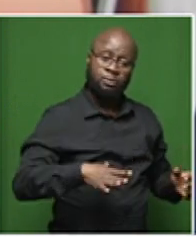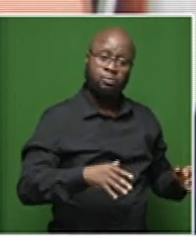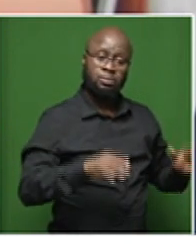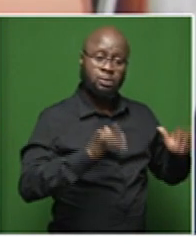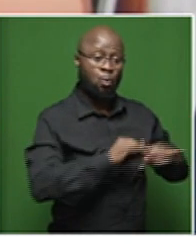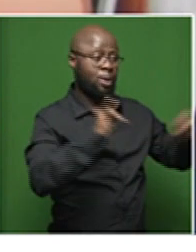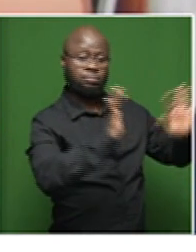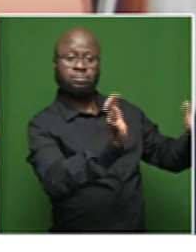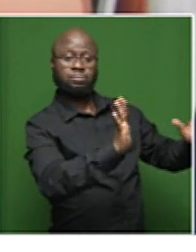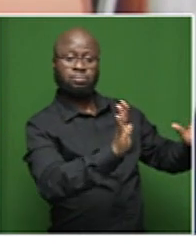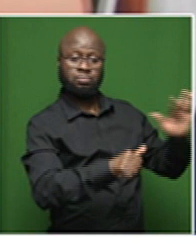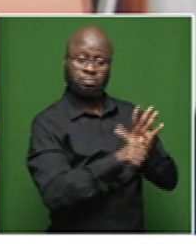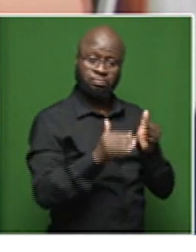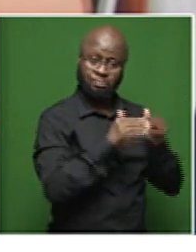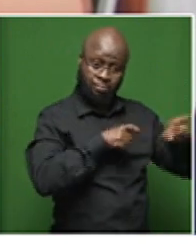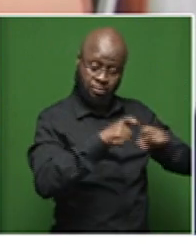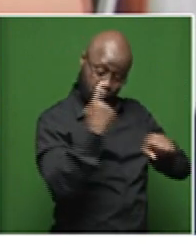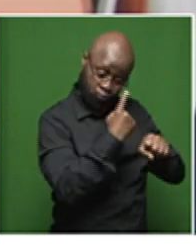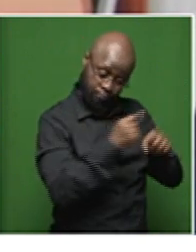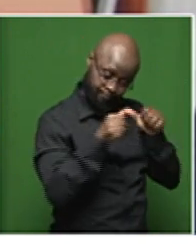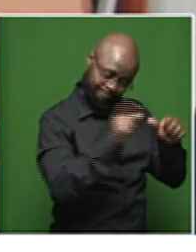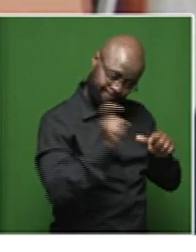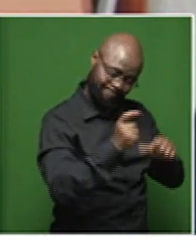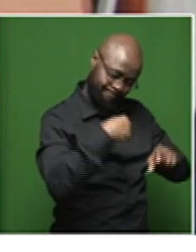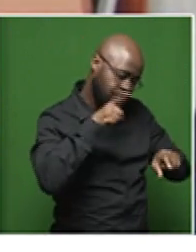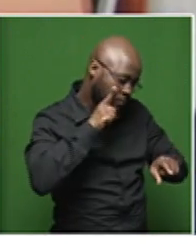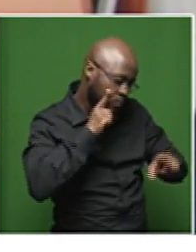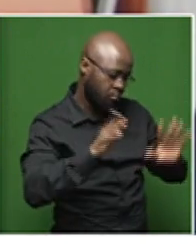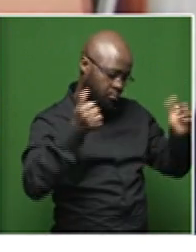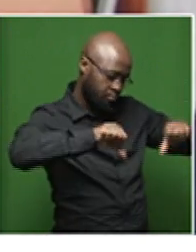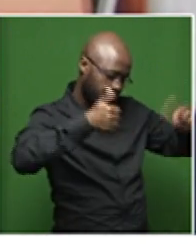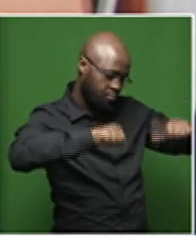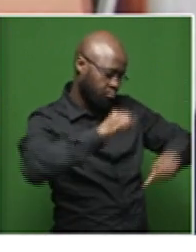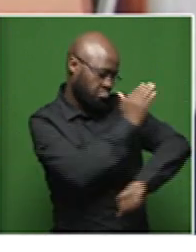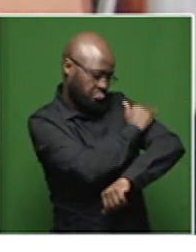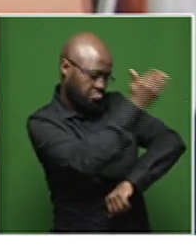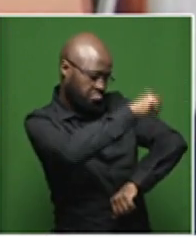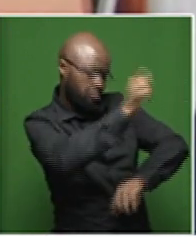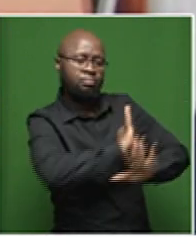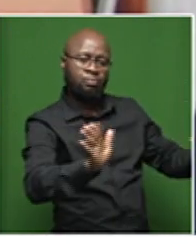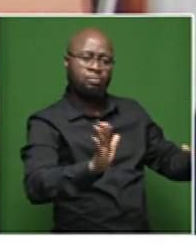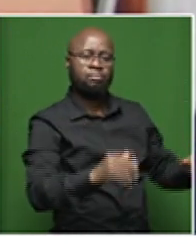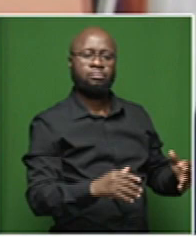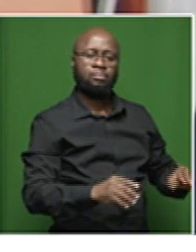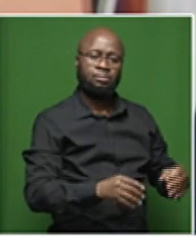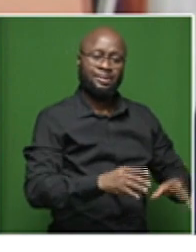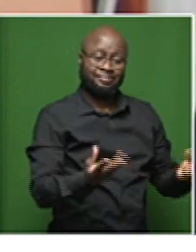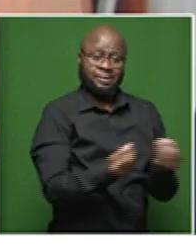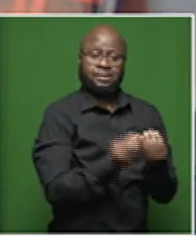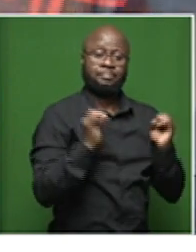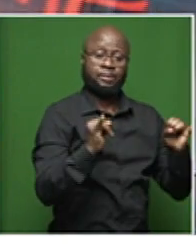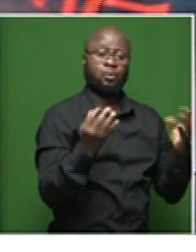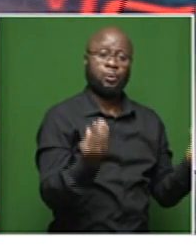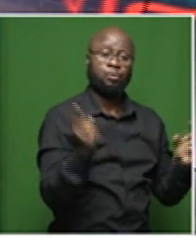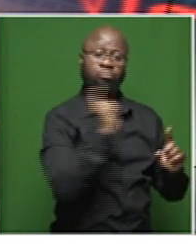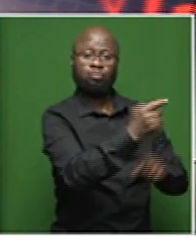we can actually test. Mm-hmm. So that's the reason why it's a silent killer, because it causes a lot of damage before somebody comes